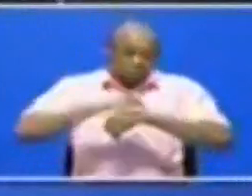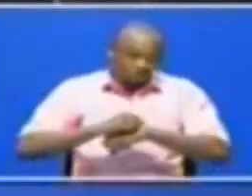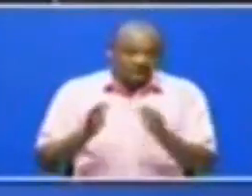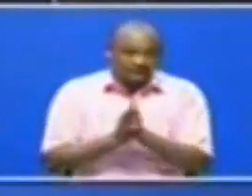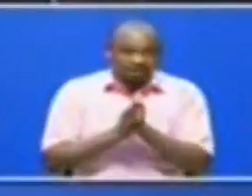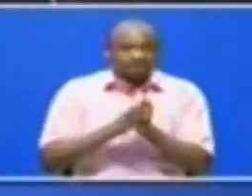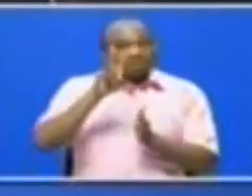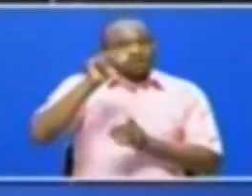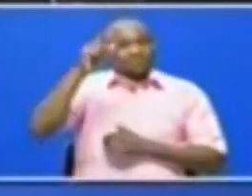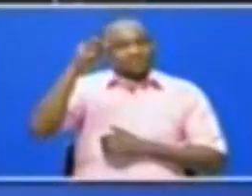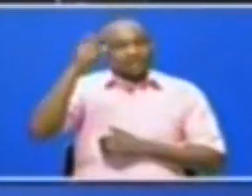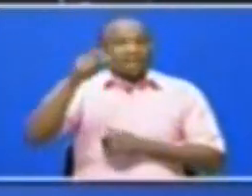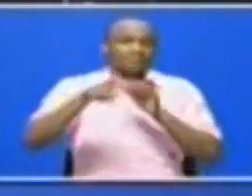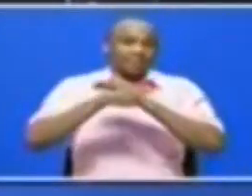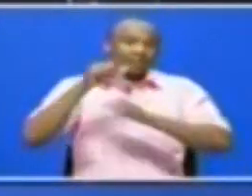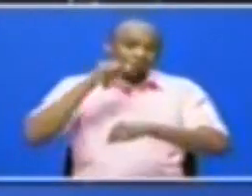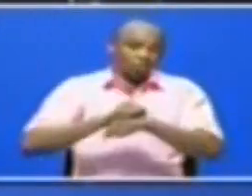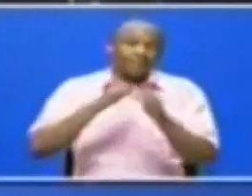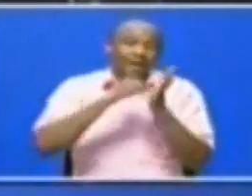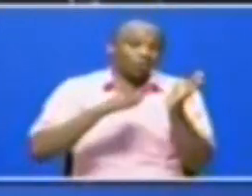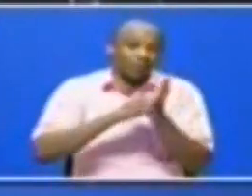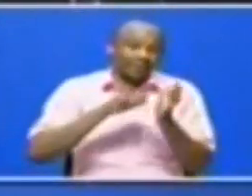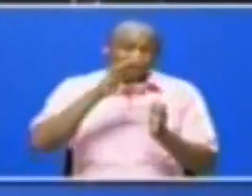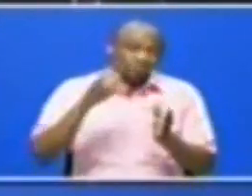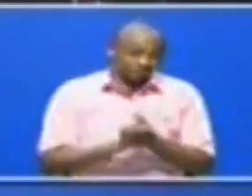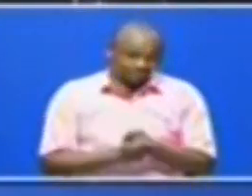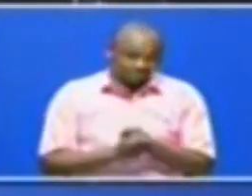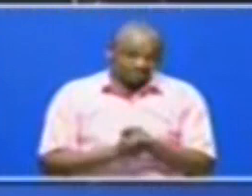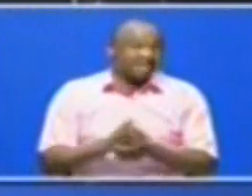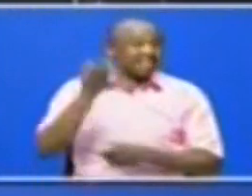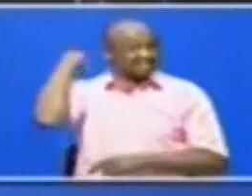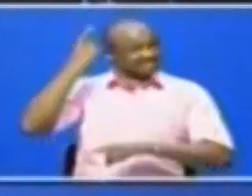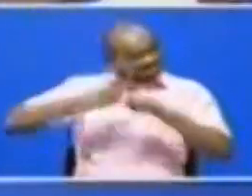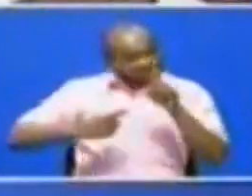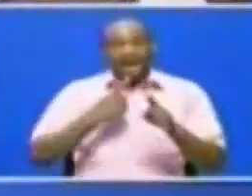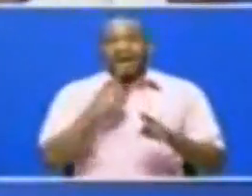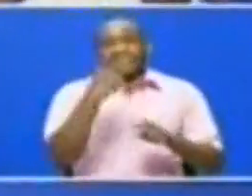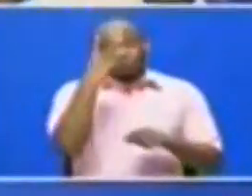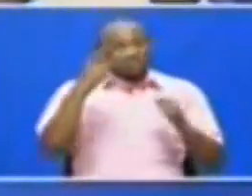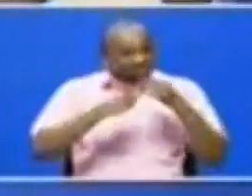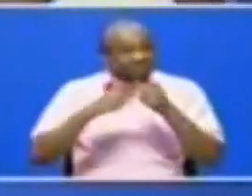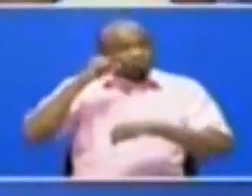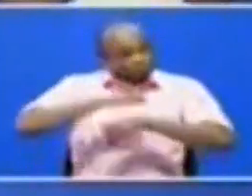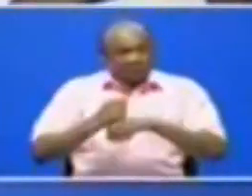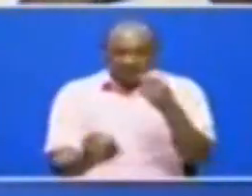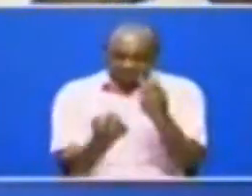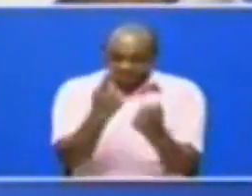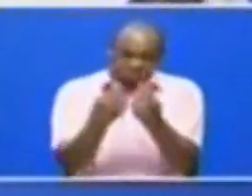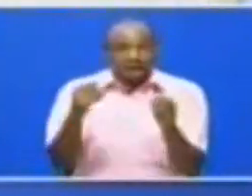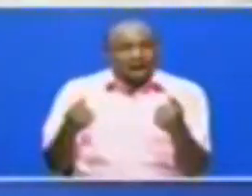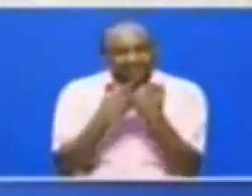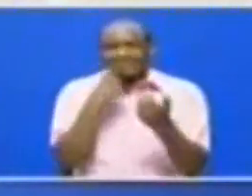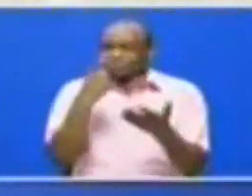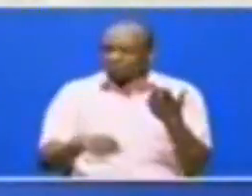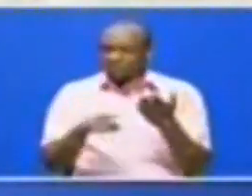Vitale Boarding Primary School in Makueni County. Last year, 126 schools were razed down in what was